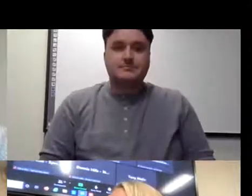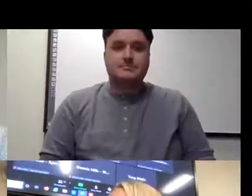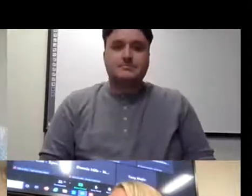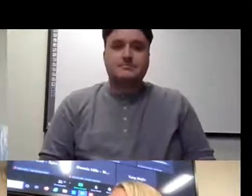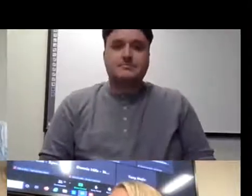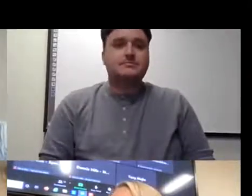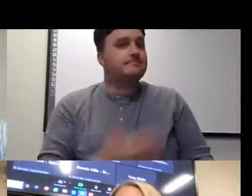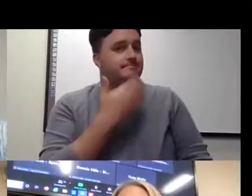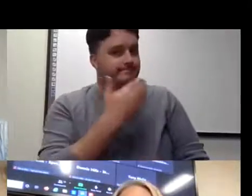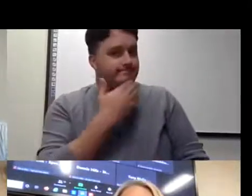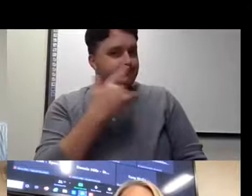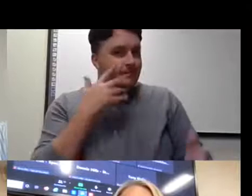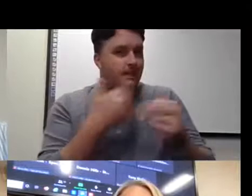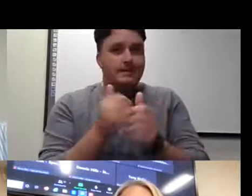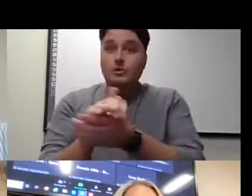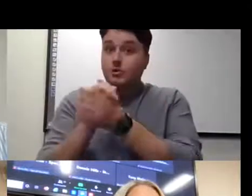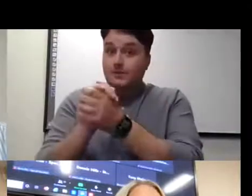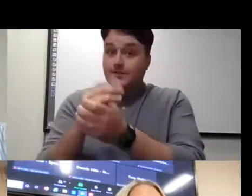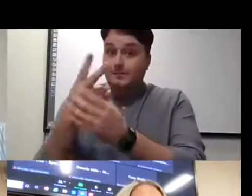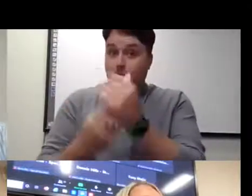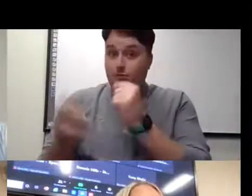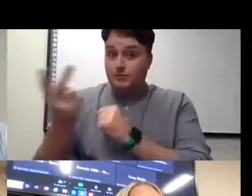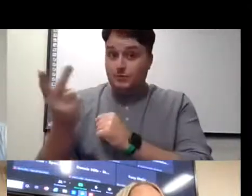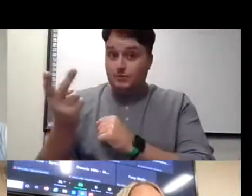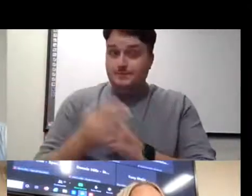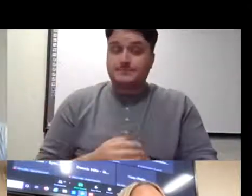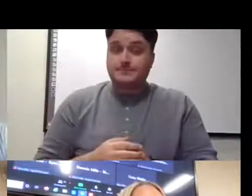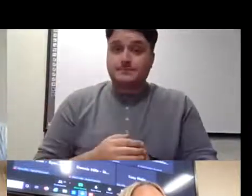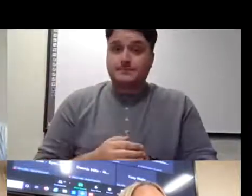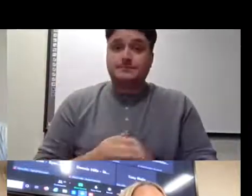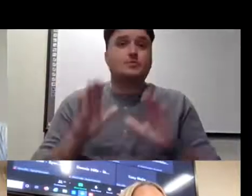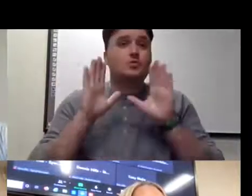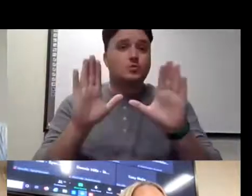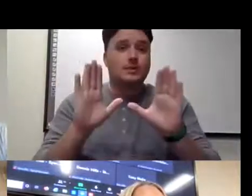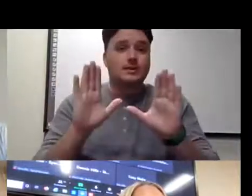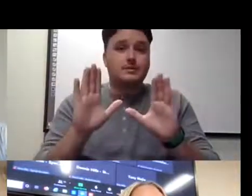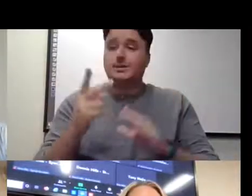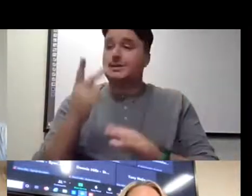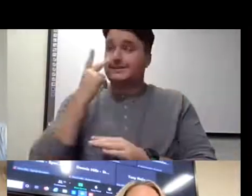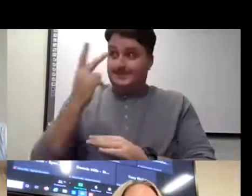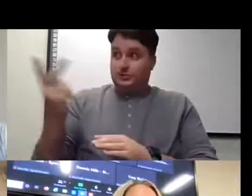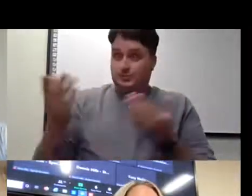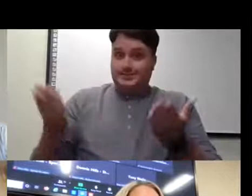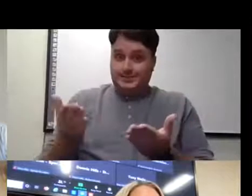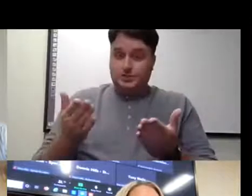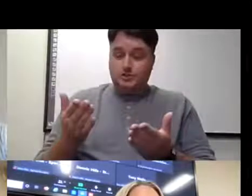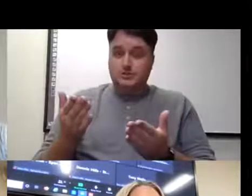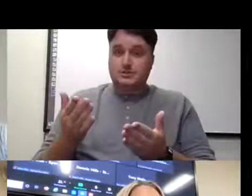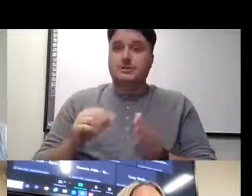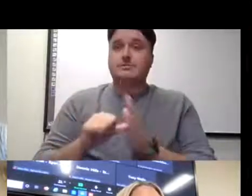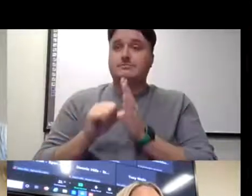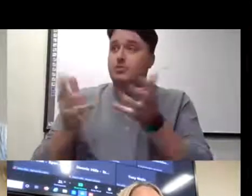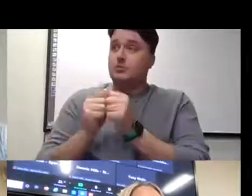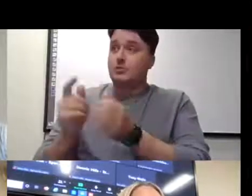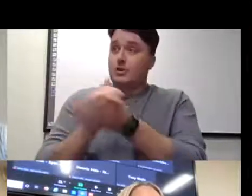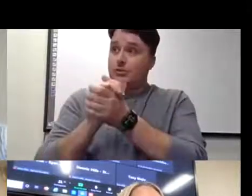Thank you for that update. Congratulations to the both of you guys. It's great to actually see you guys here and for us to talk to you and congratulate you